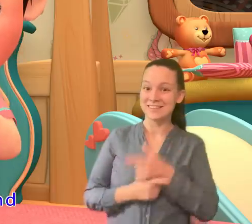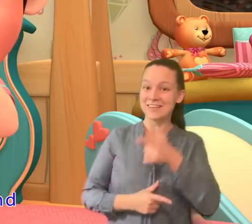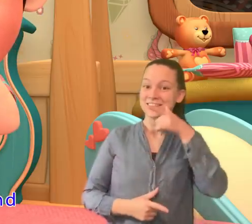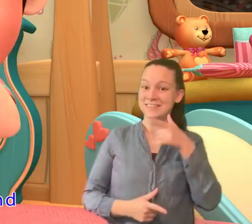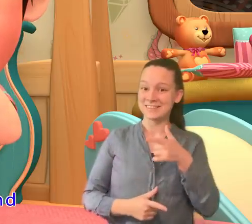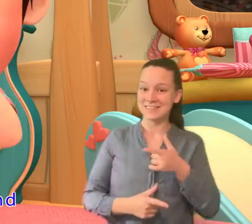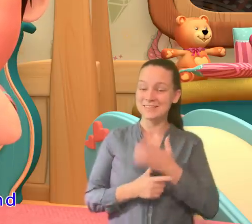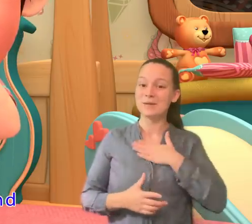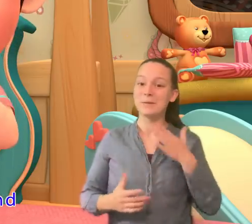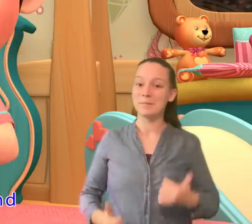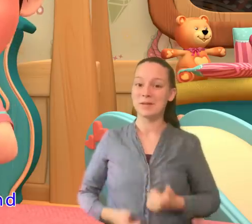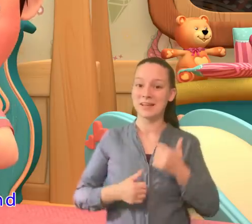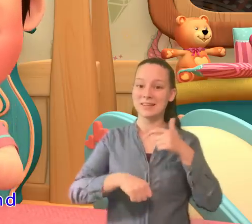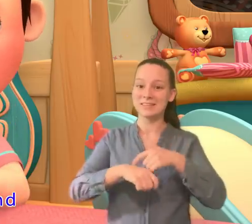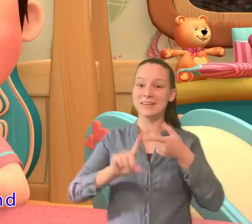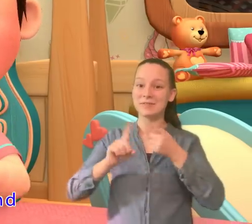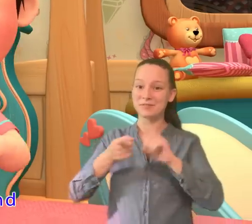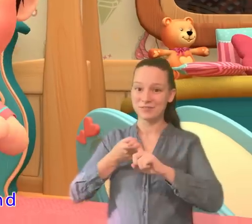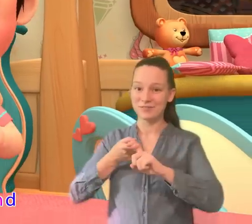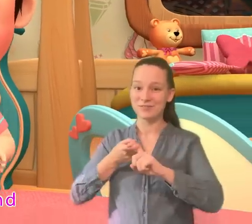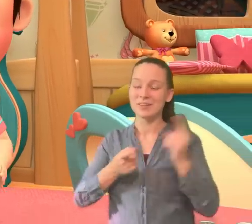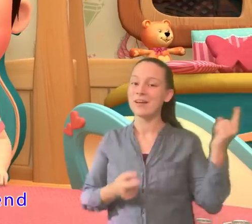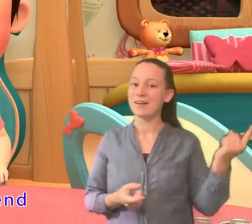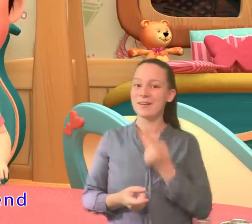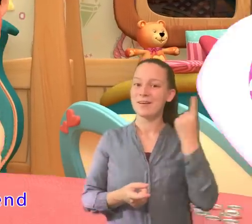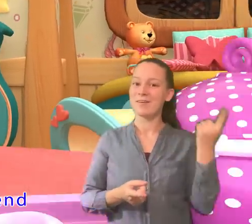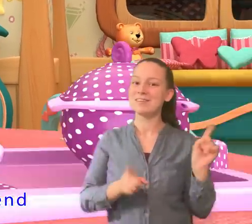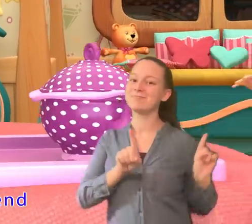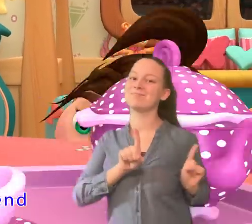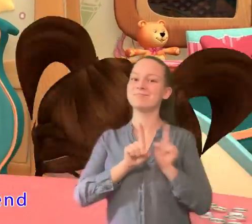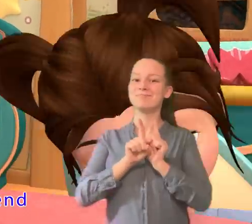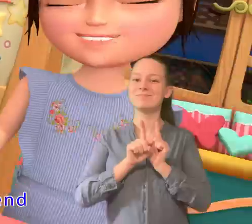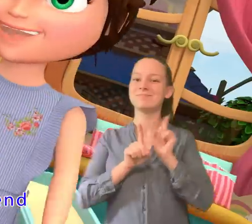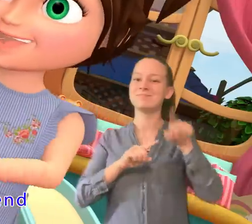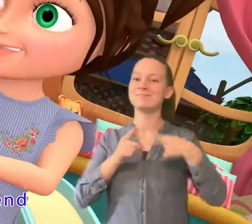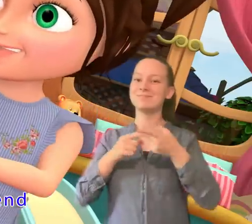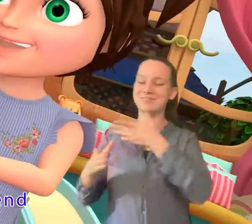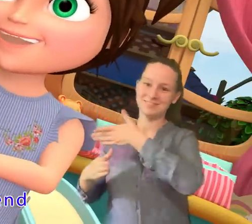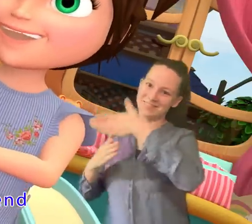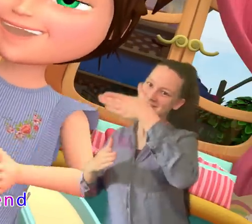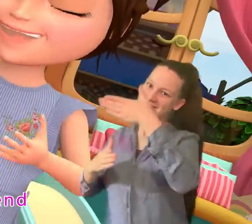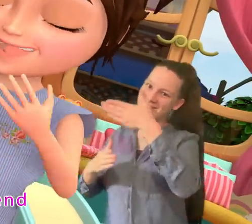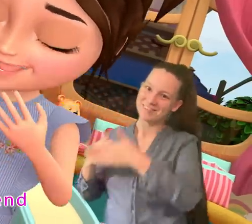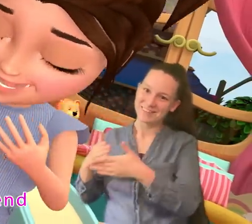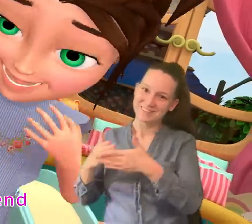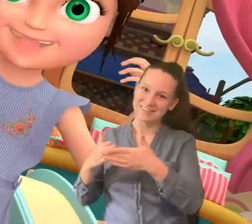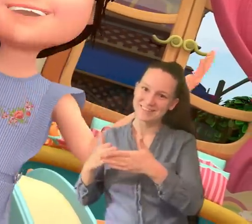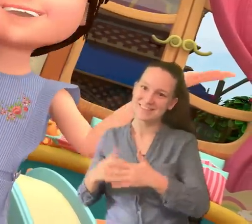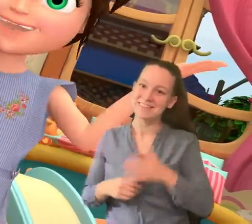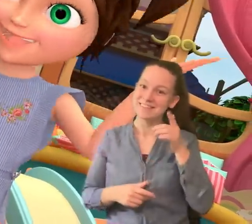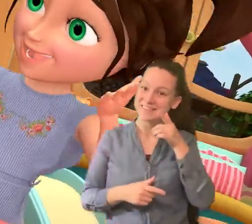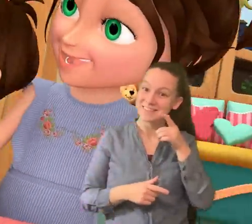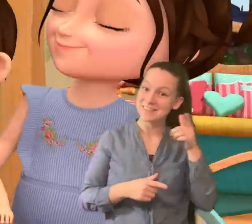sister my lifetime friend always beside me till the very